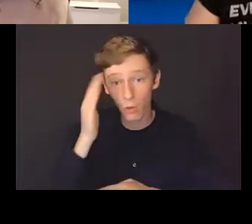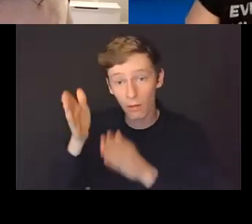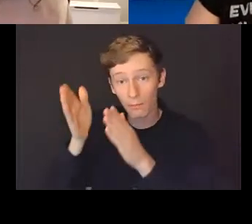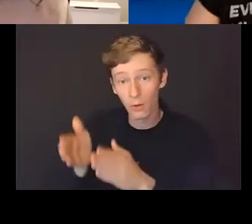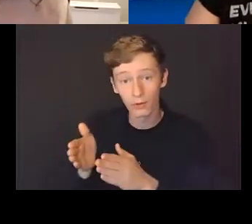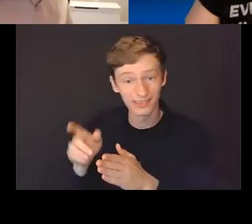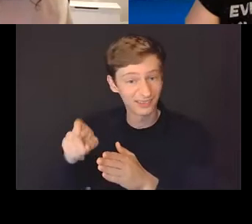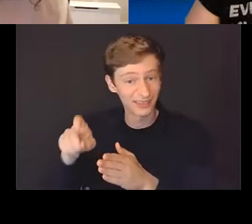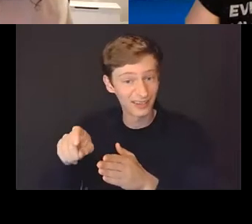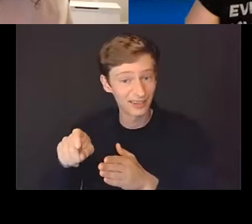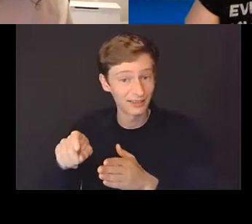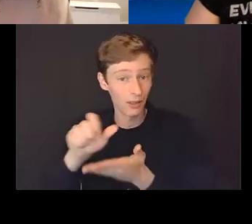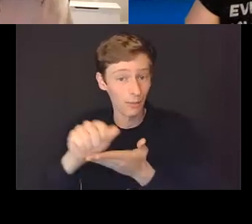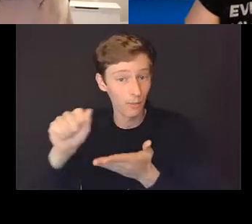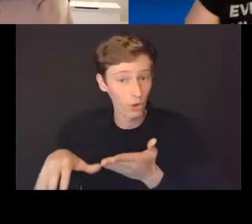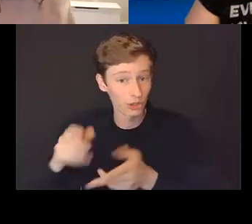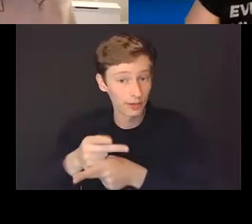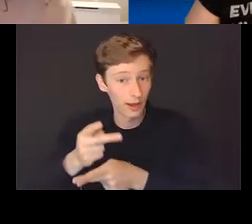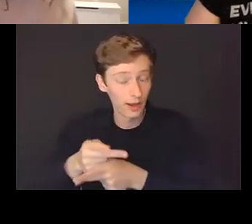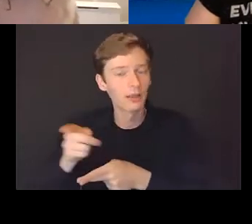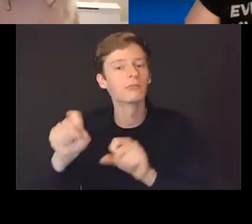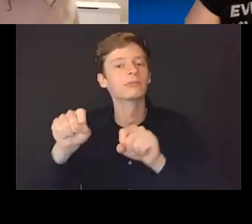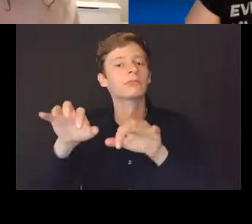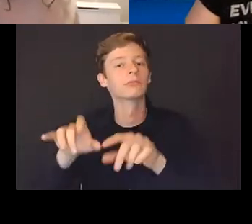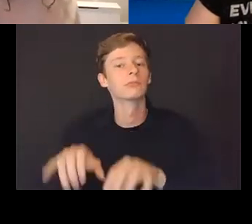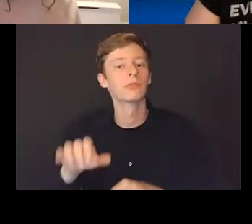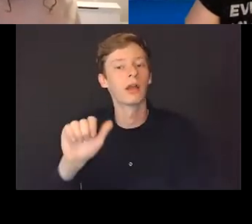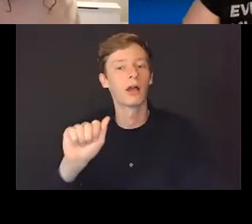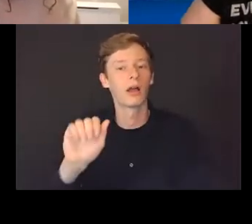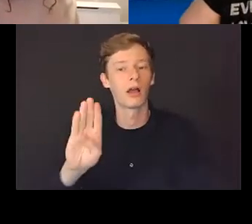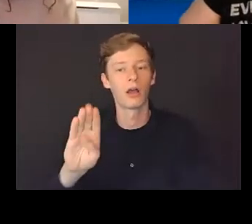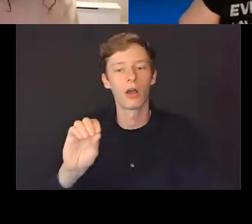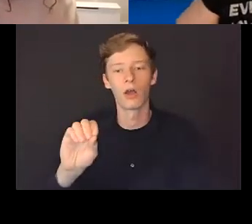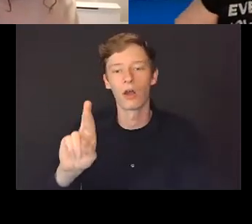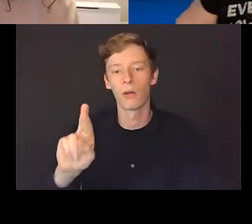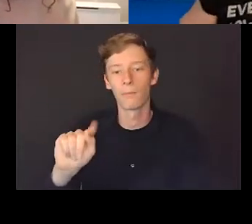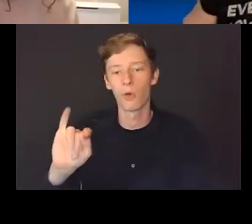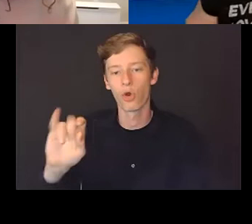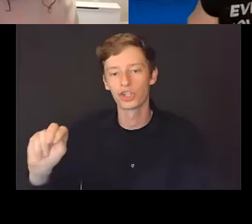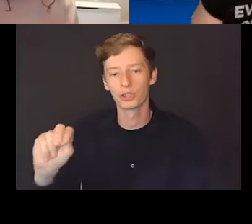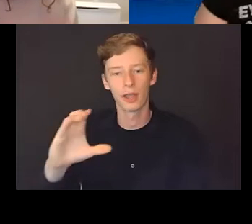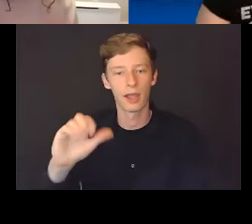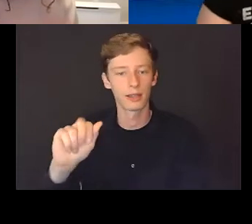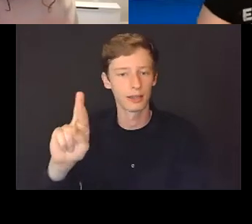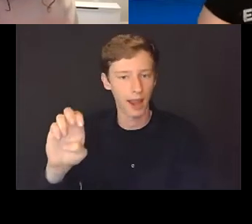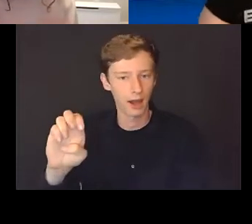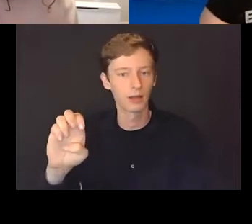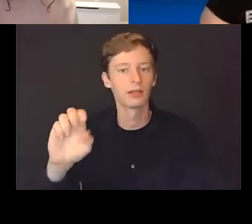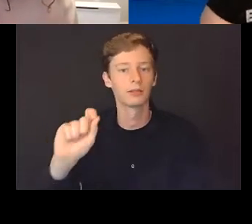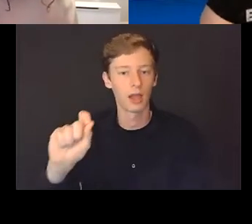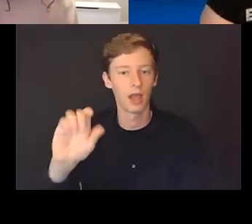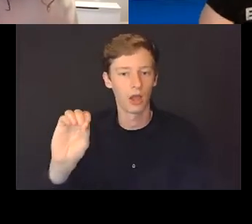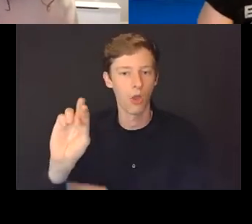visit abortionfinder.org to locate a provider closest to you, and also to see about what